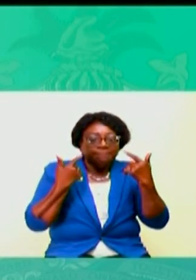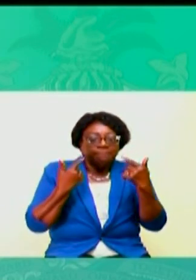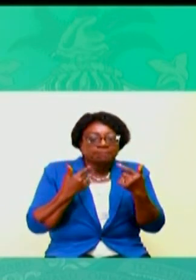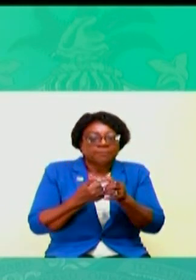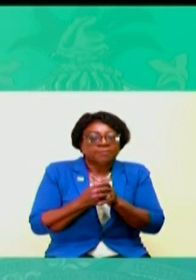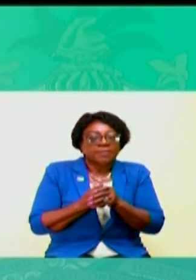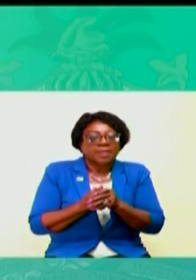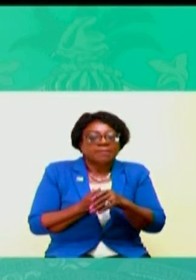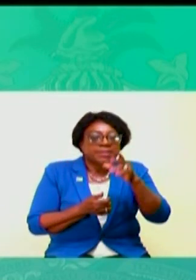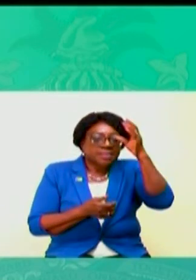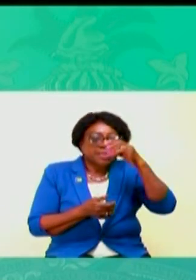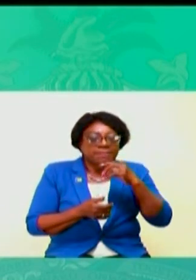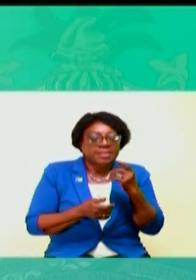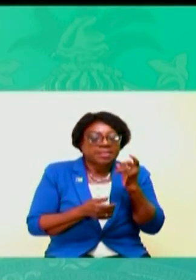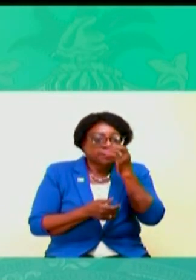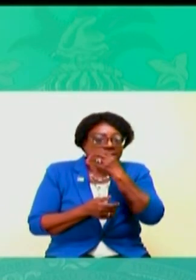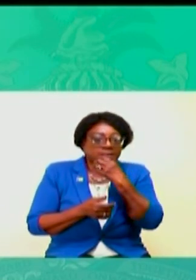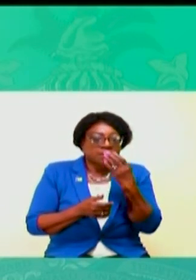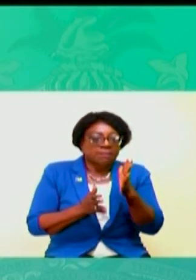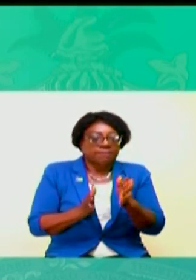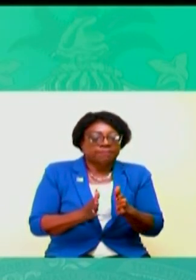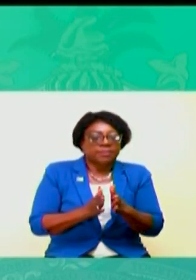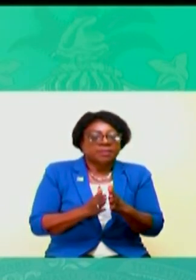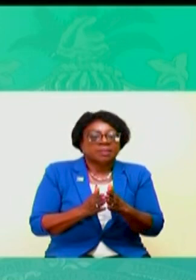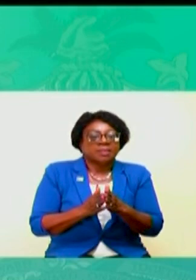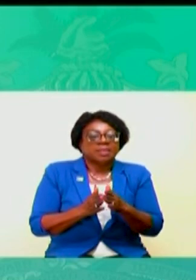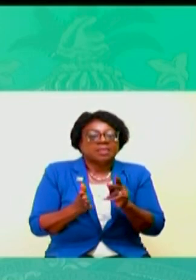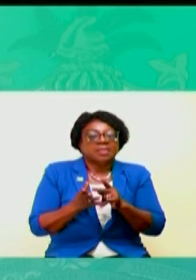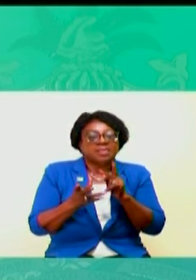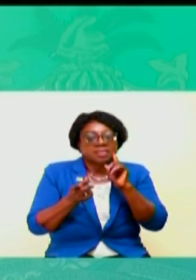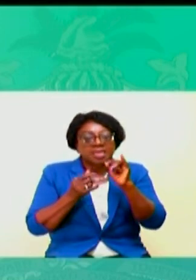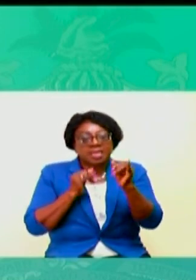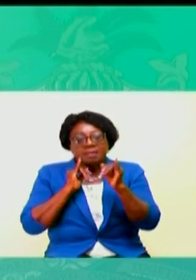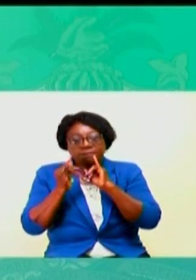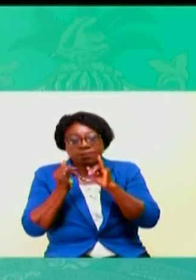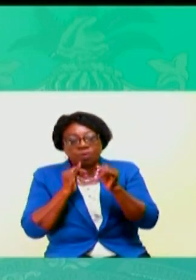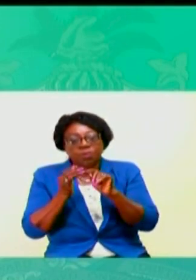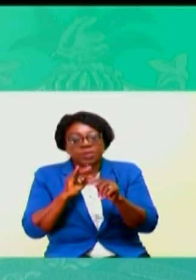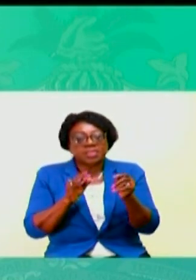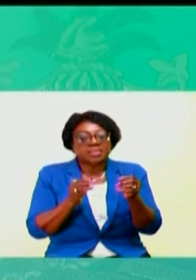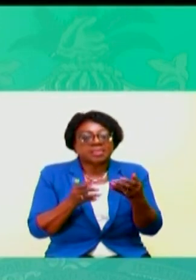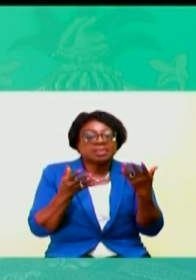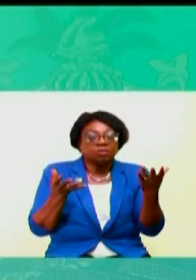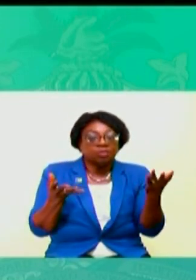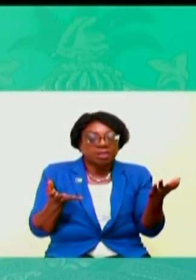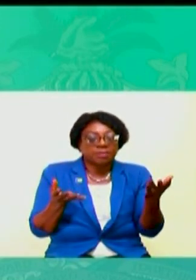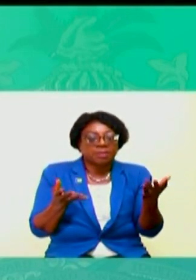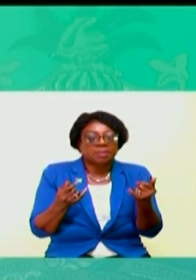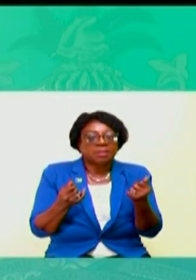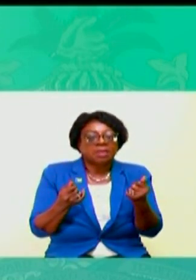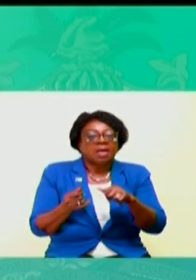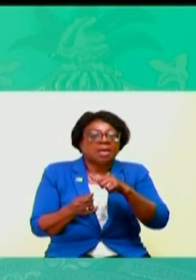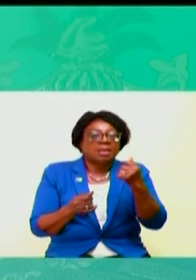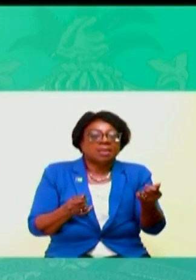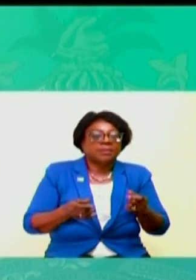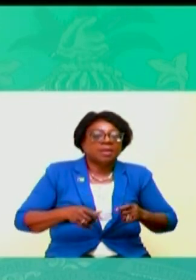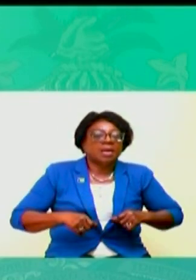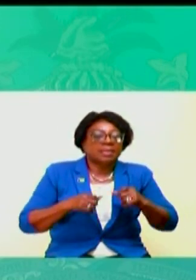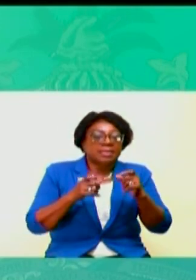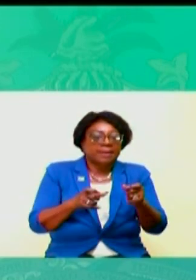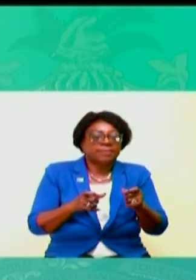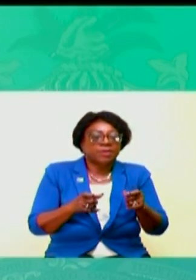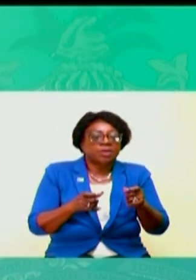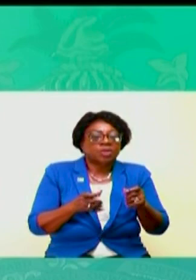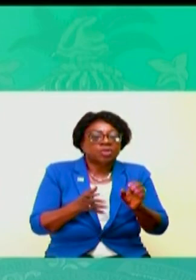Mr. Deputy Speaker, this interview was simply incredible. Another attempt to